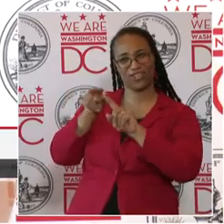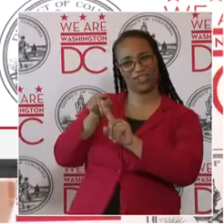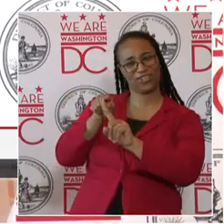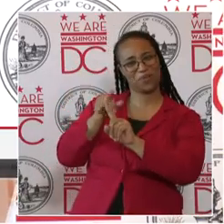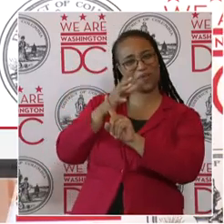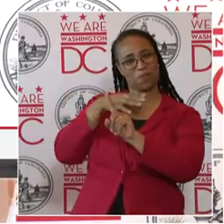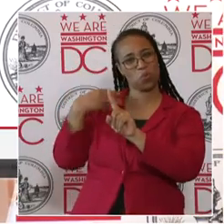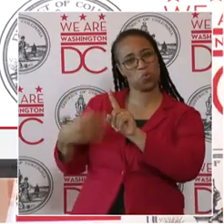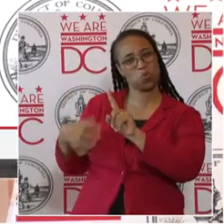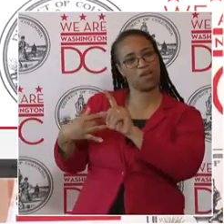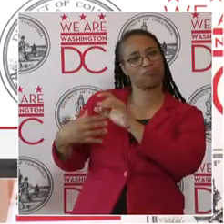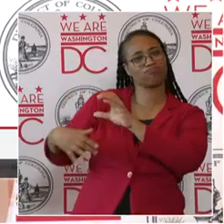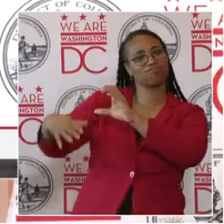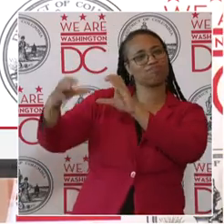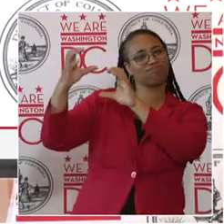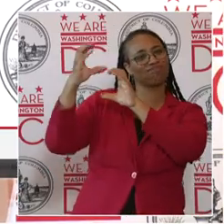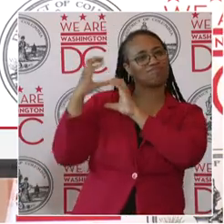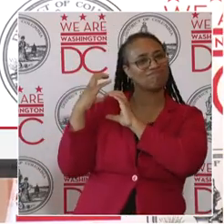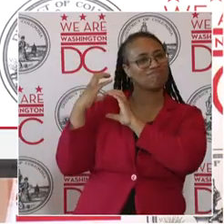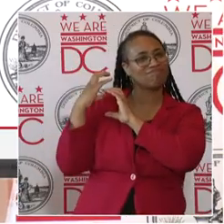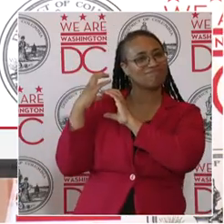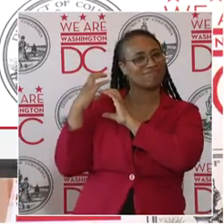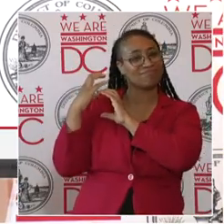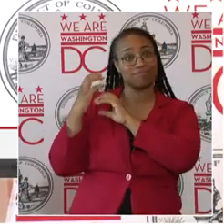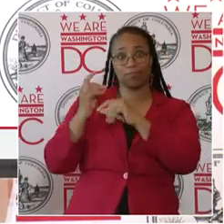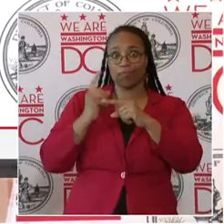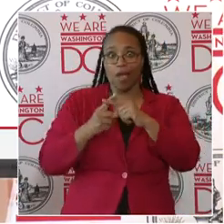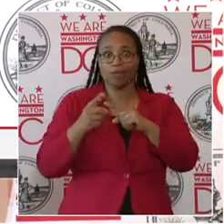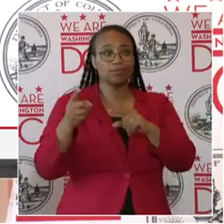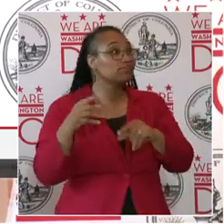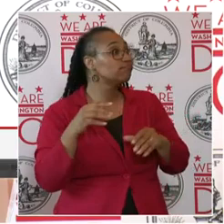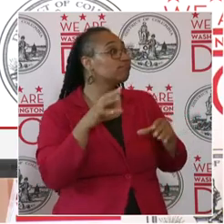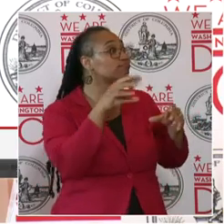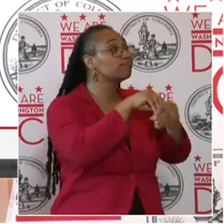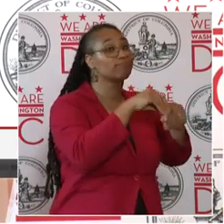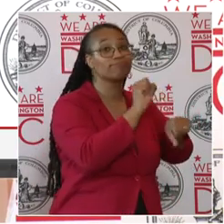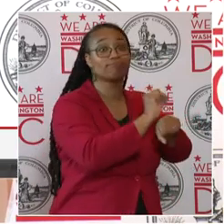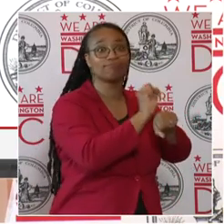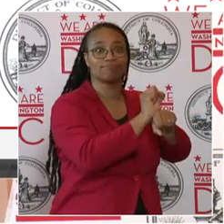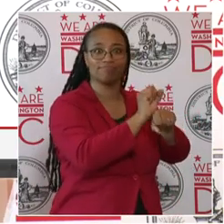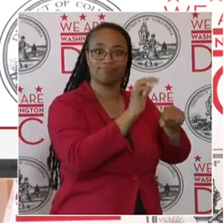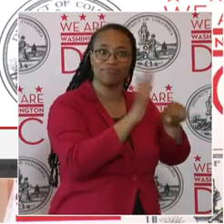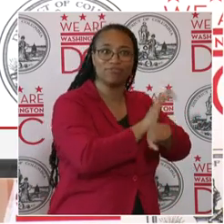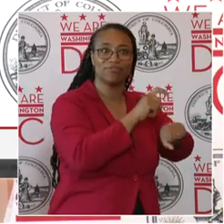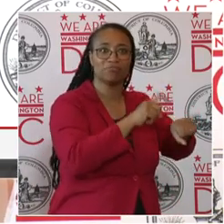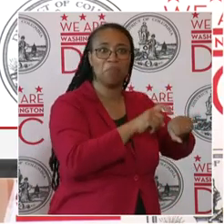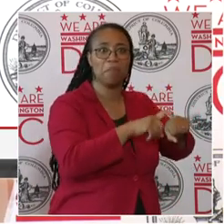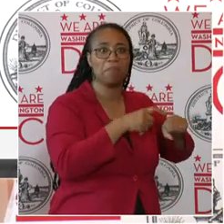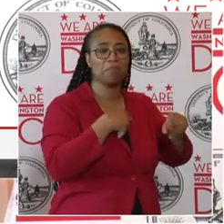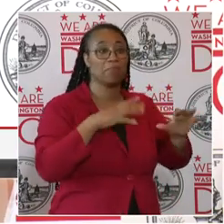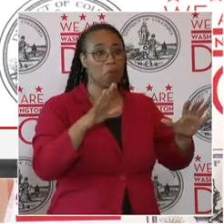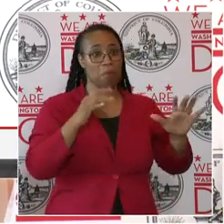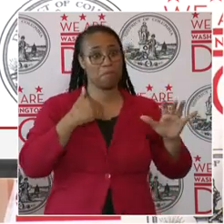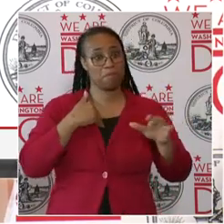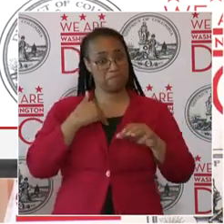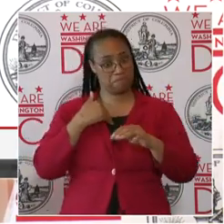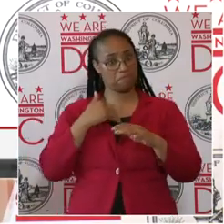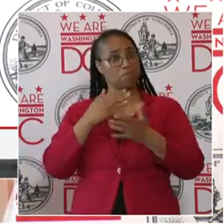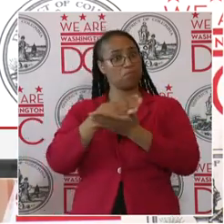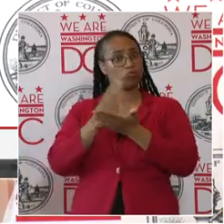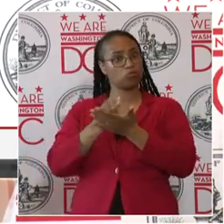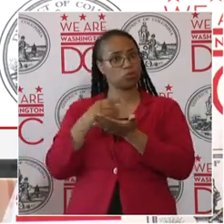working full-time jobs. So we are going to speak a lot in our budget season about how we